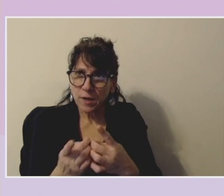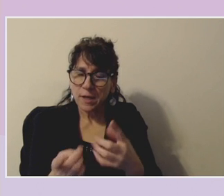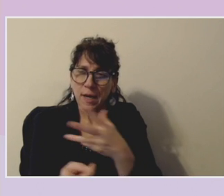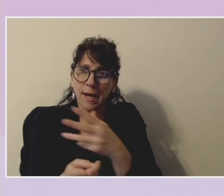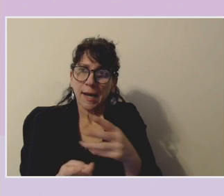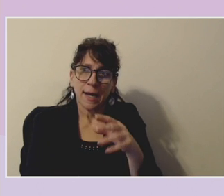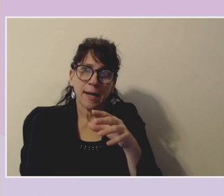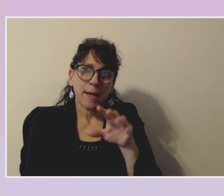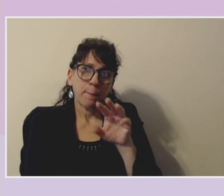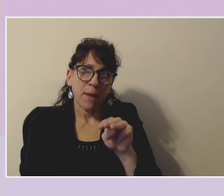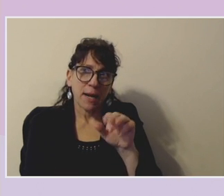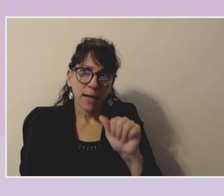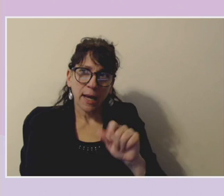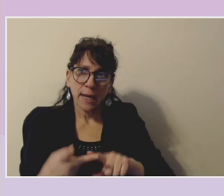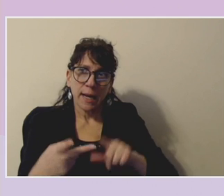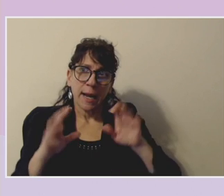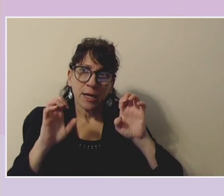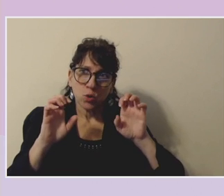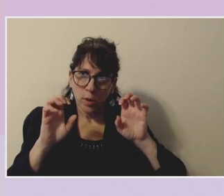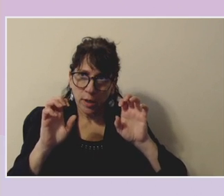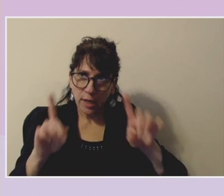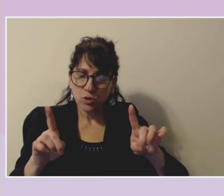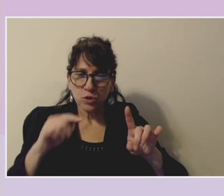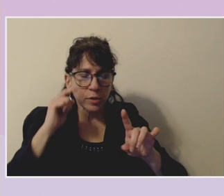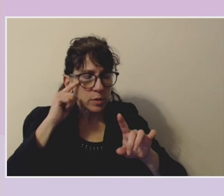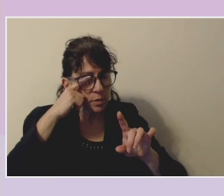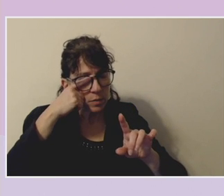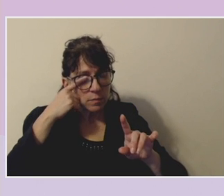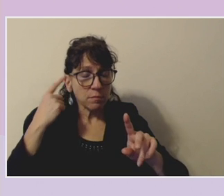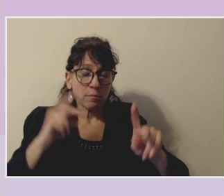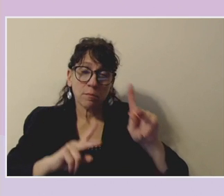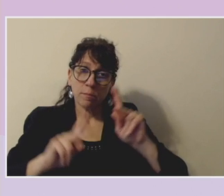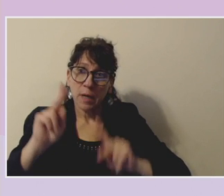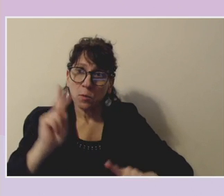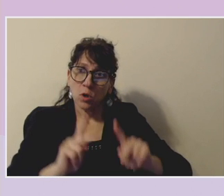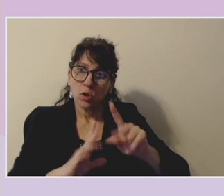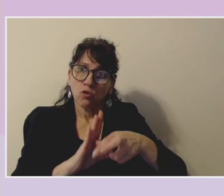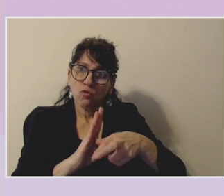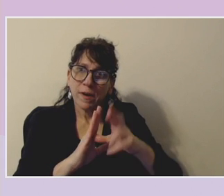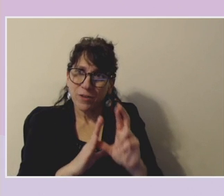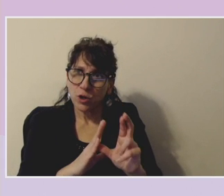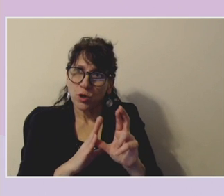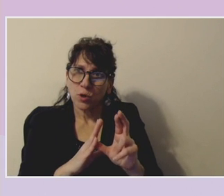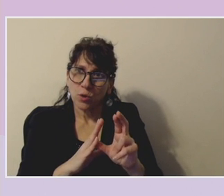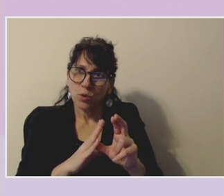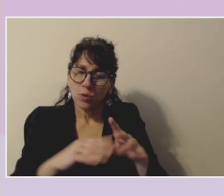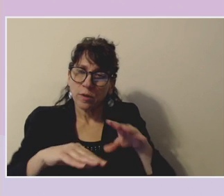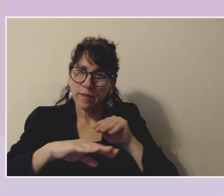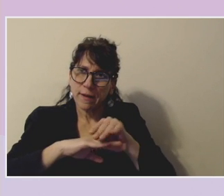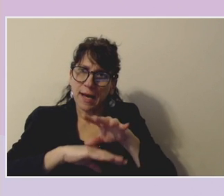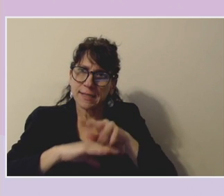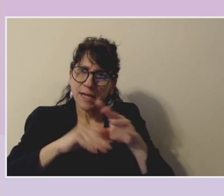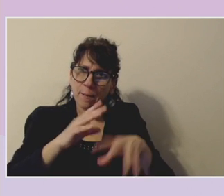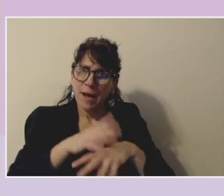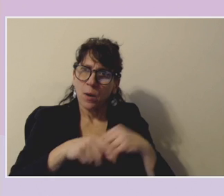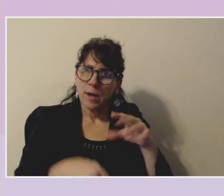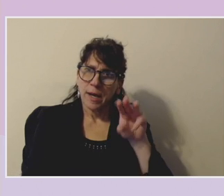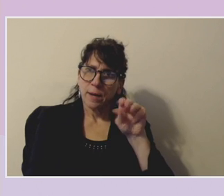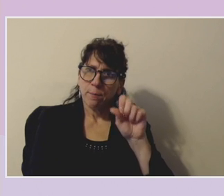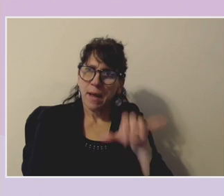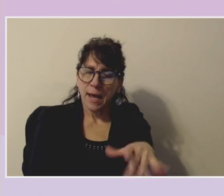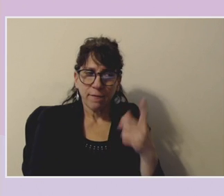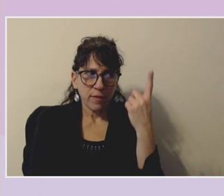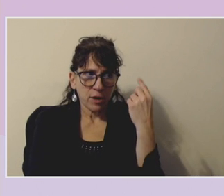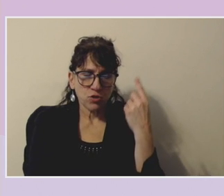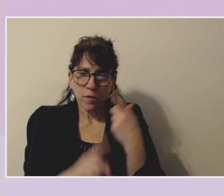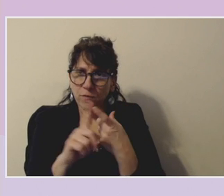and education folks to review the guidance that came out in May of last year from CMS